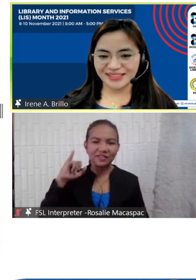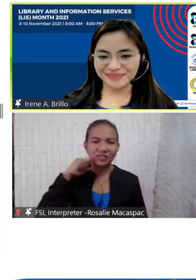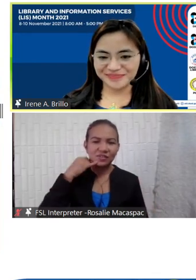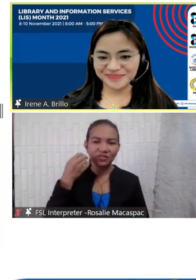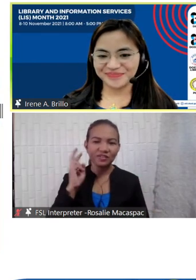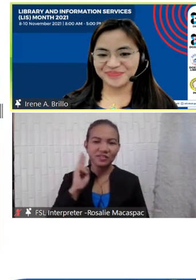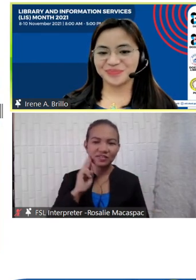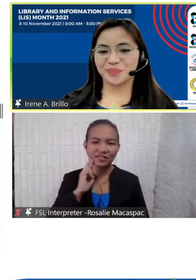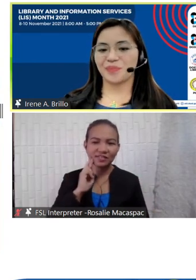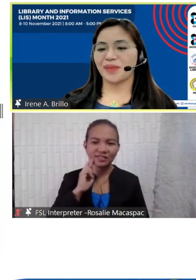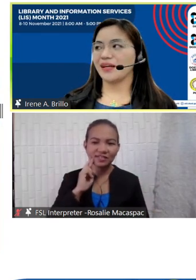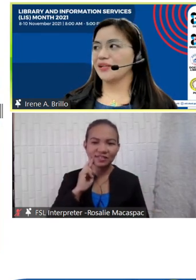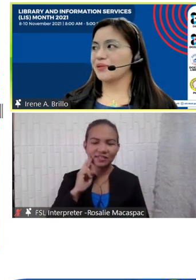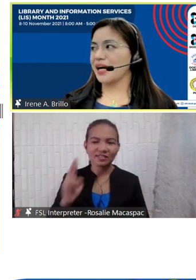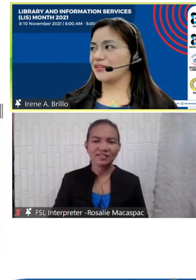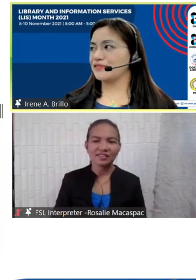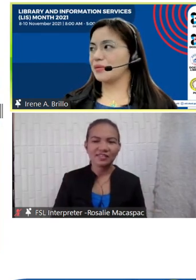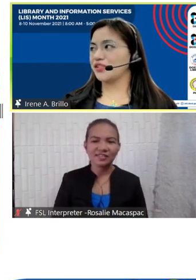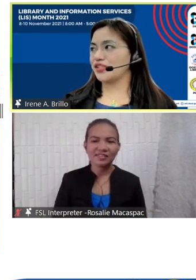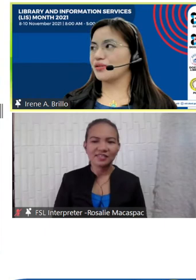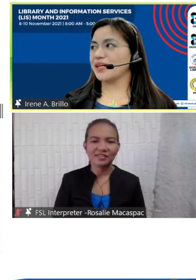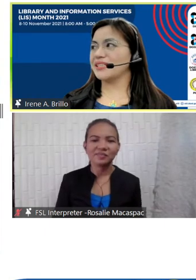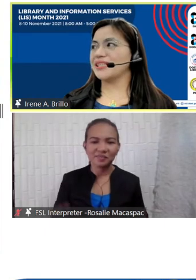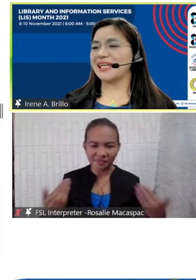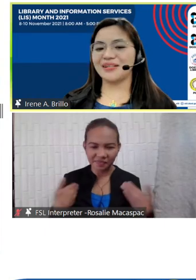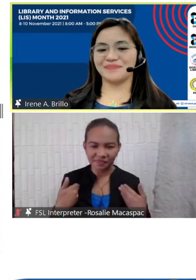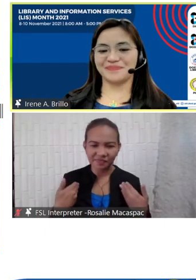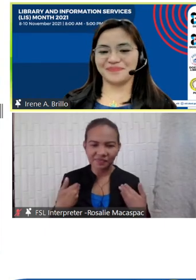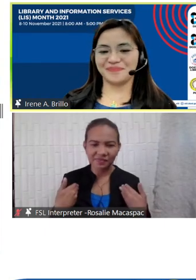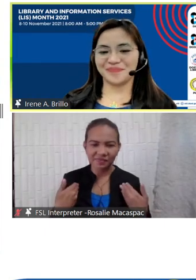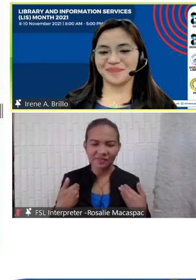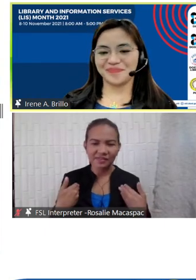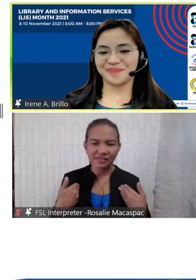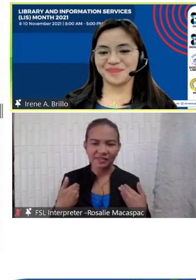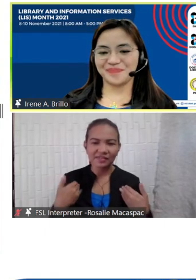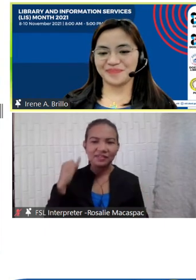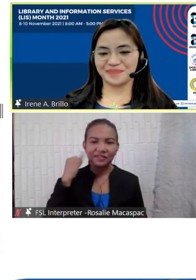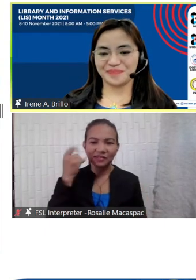Reyes. We have from Joanne Lim.